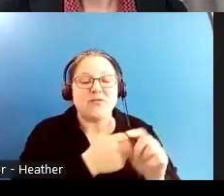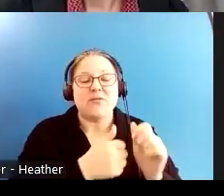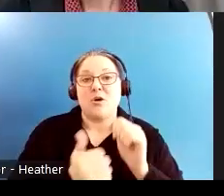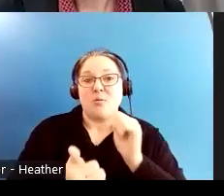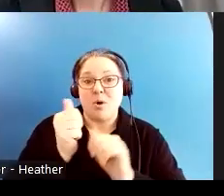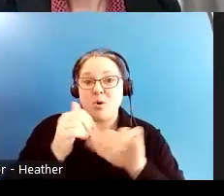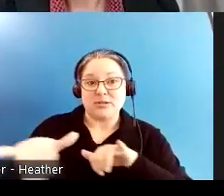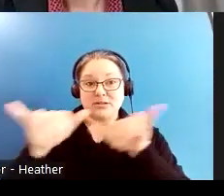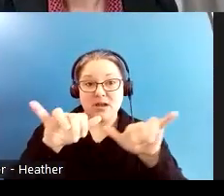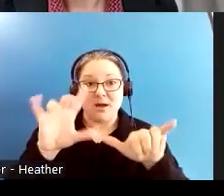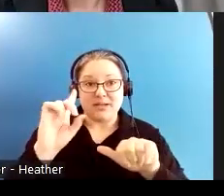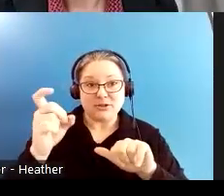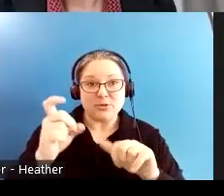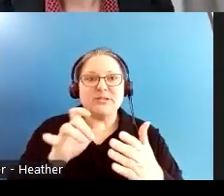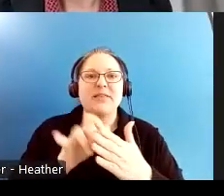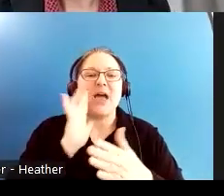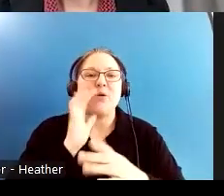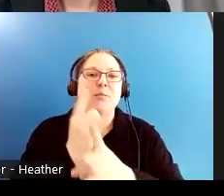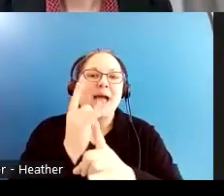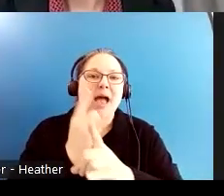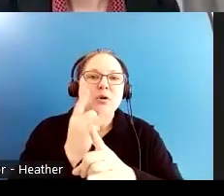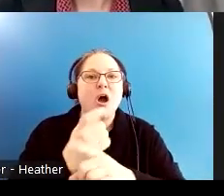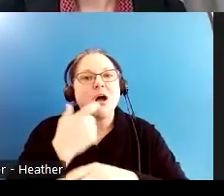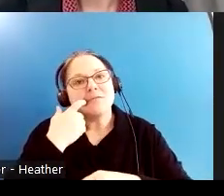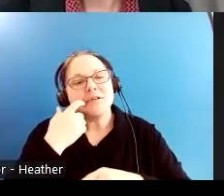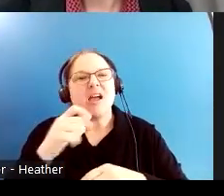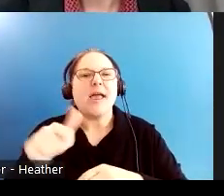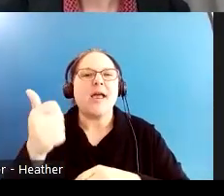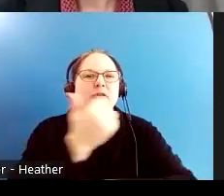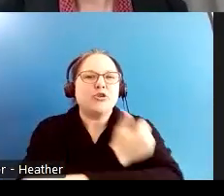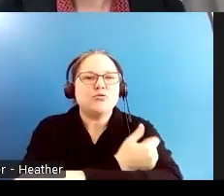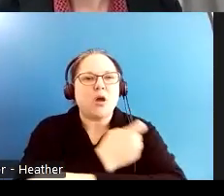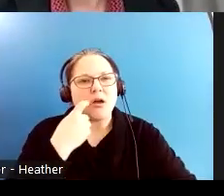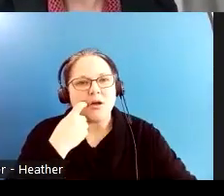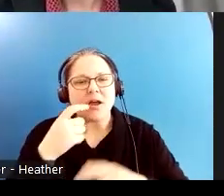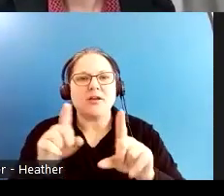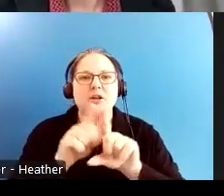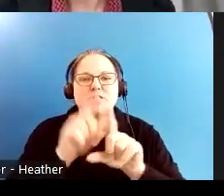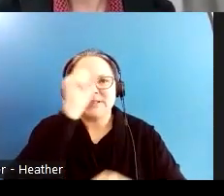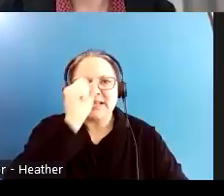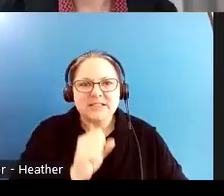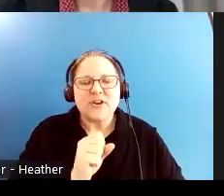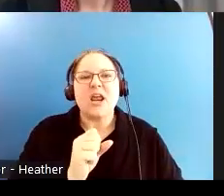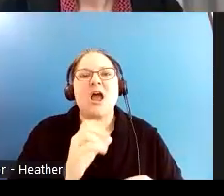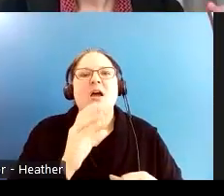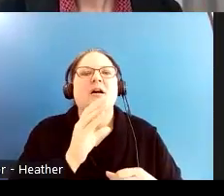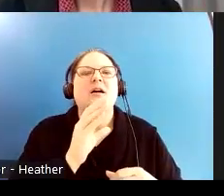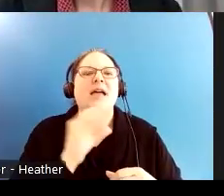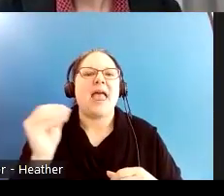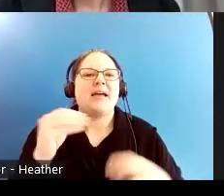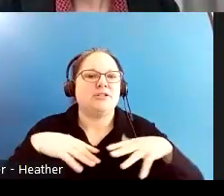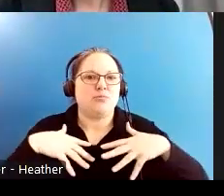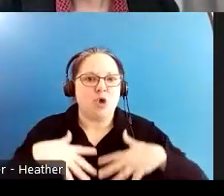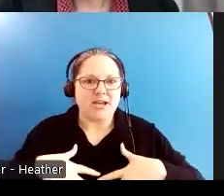are substance use disorders, so alcohol use disorders, followed by other drug use disorders, followed by schizophrenia, major depressive disorder. You'll notice